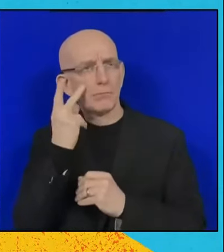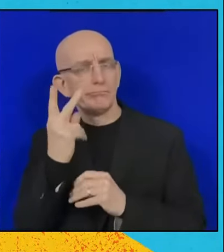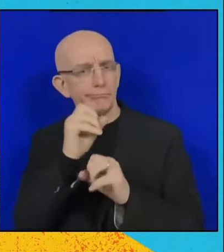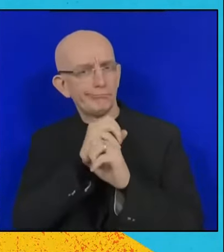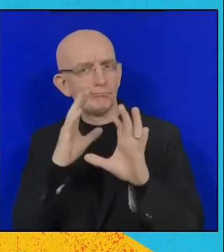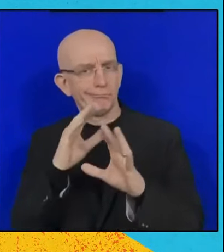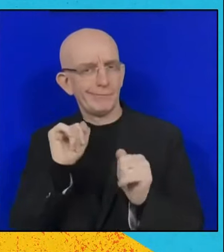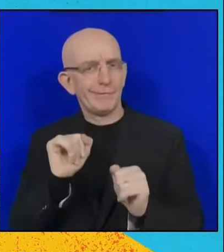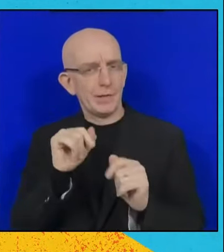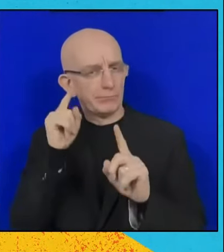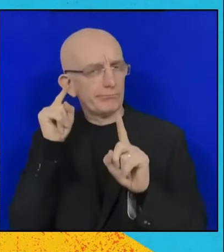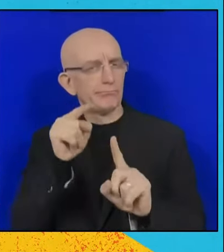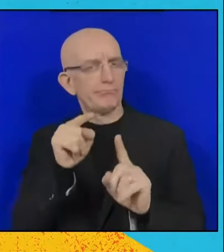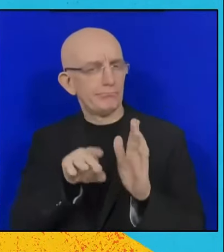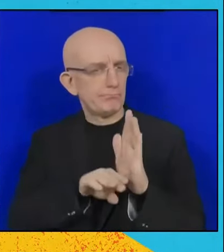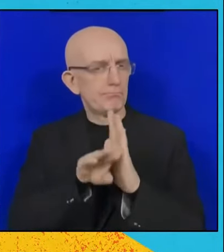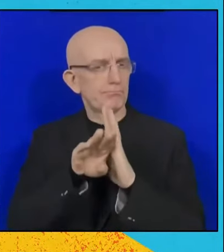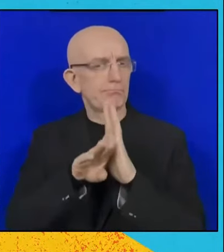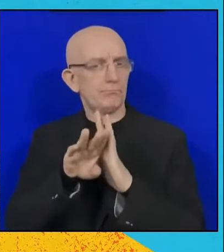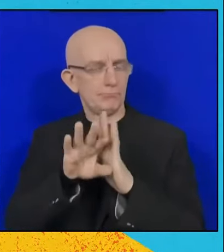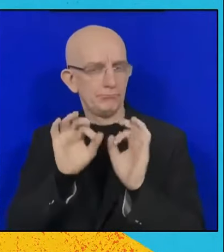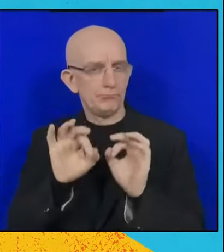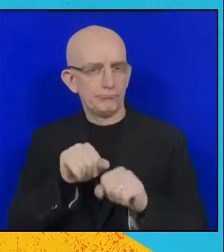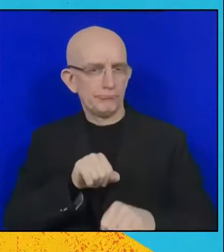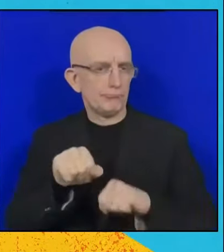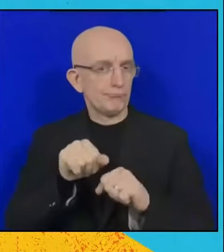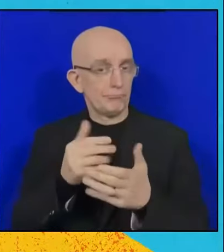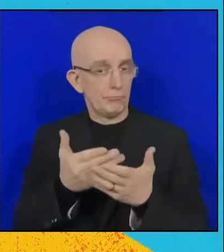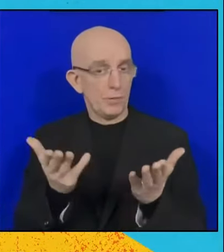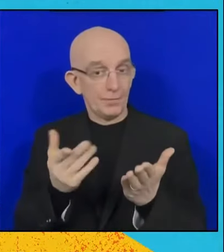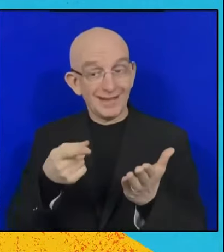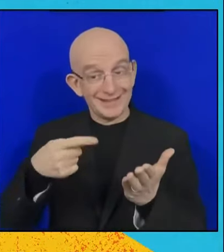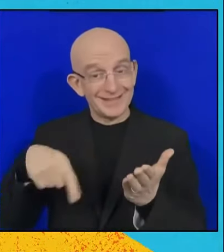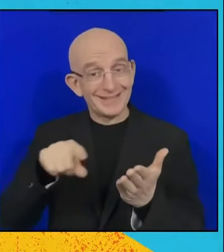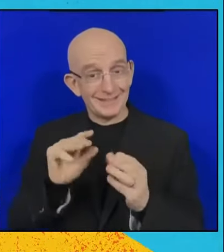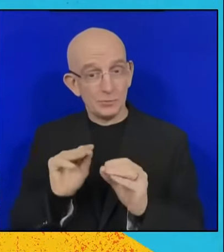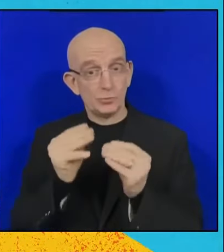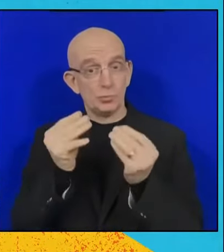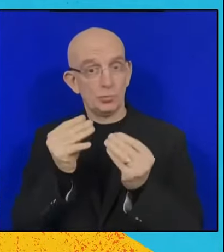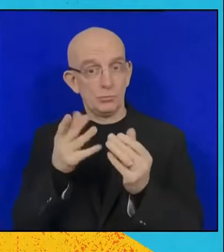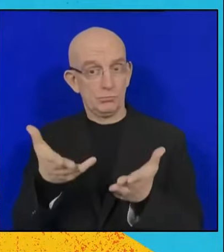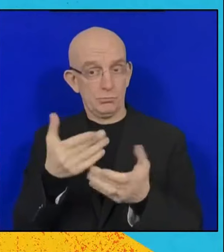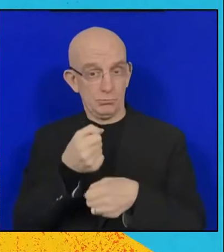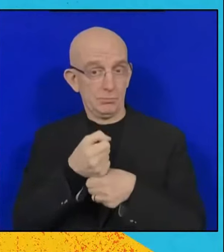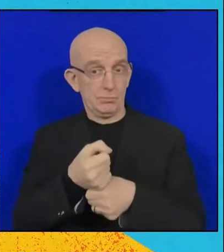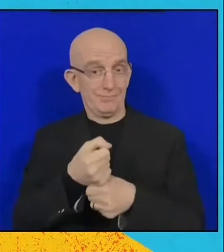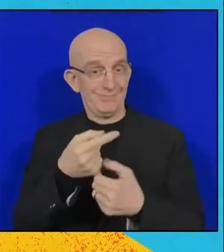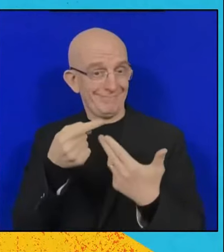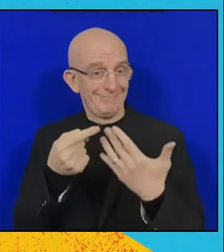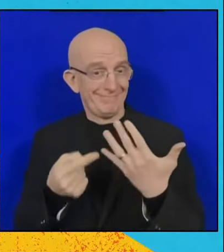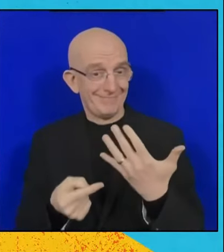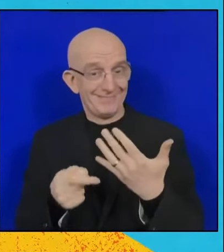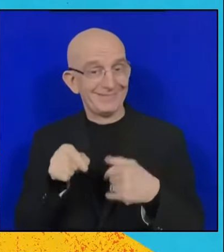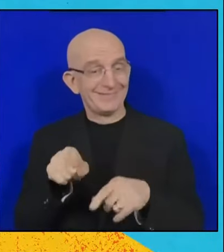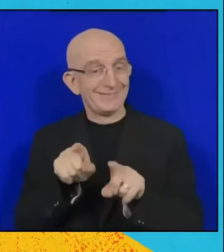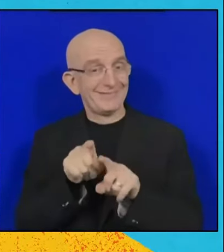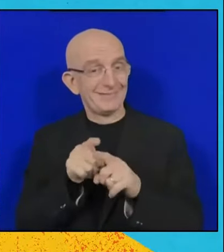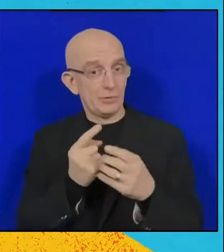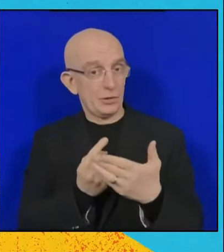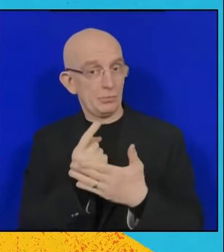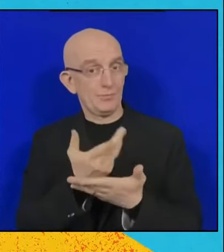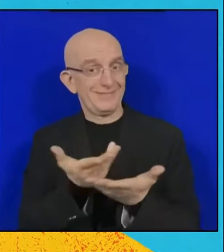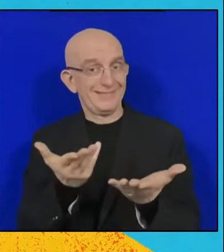Forum represents. It is an opportunity, a space for profound and genuine action, driven and